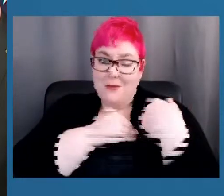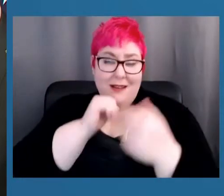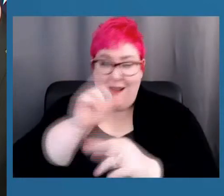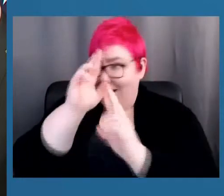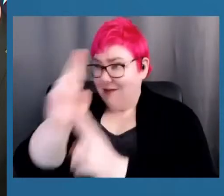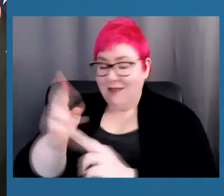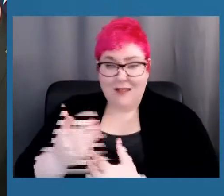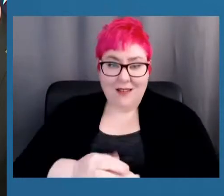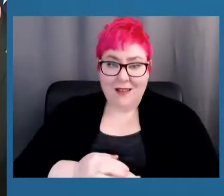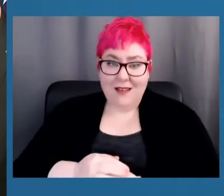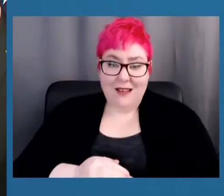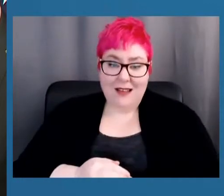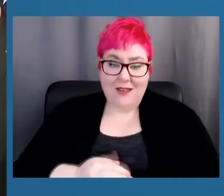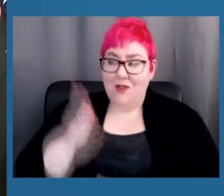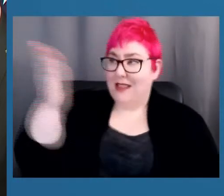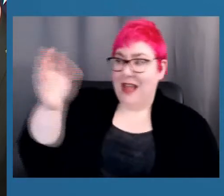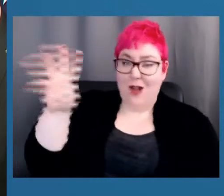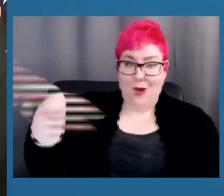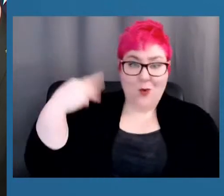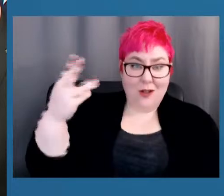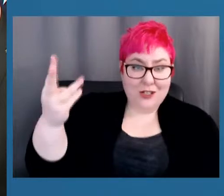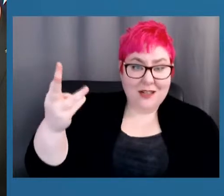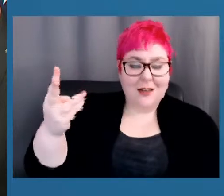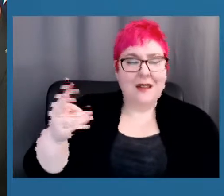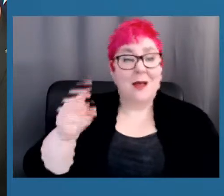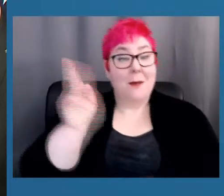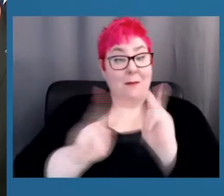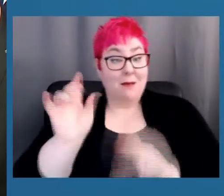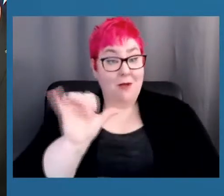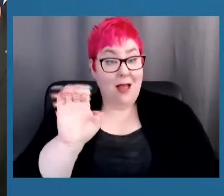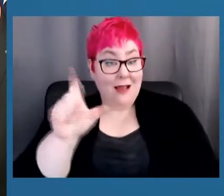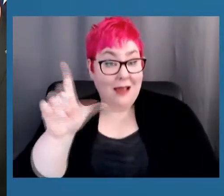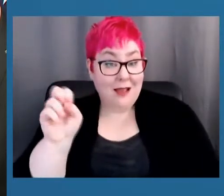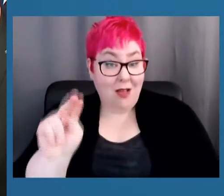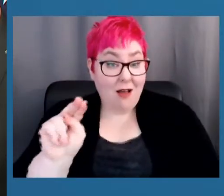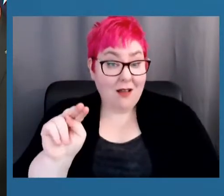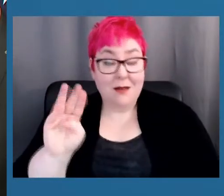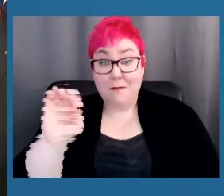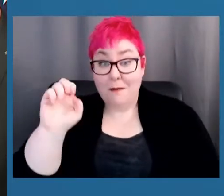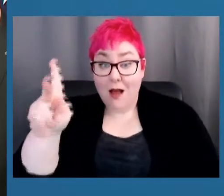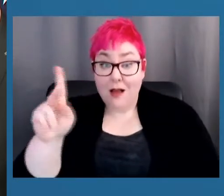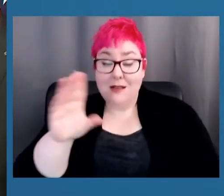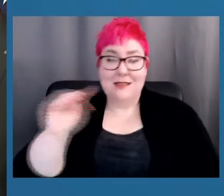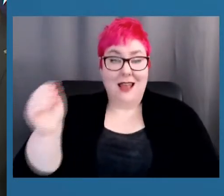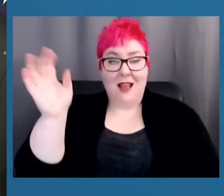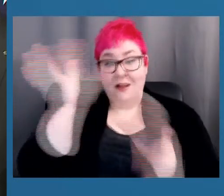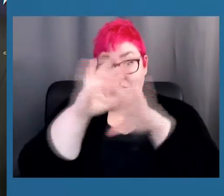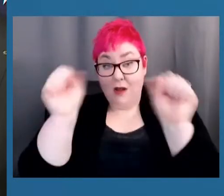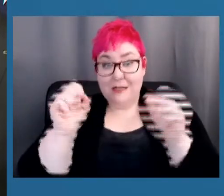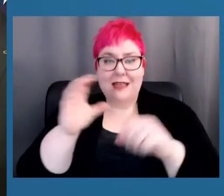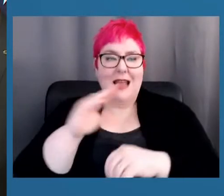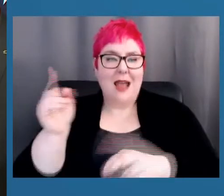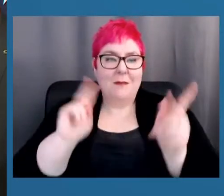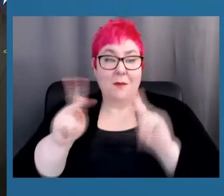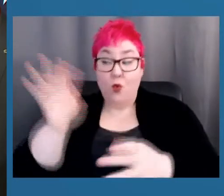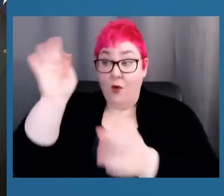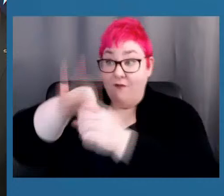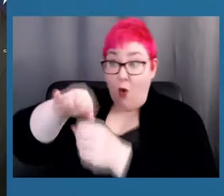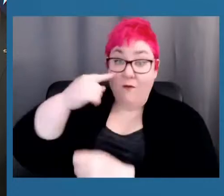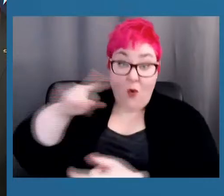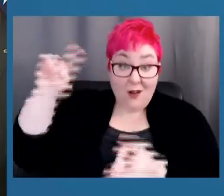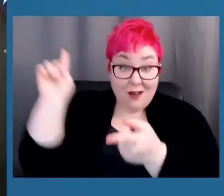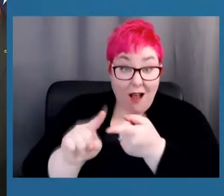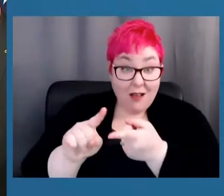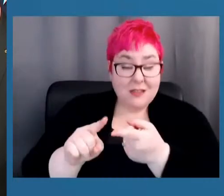Washington. People like Elon Musk and the administration and colleagues who vote for Medicaid cuts should come